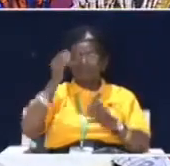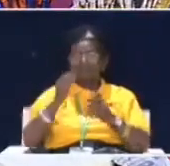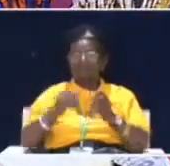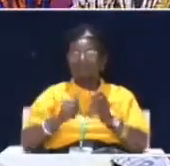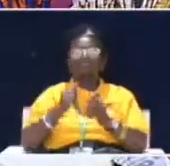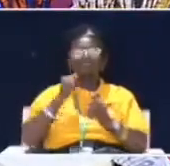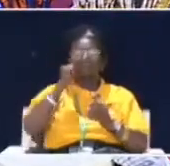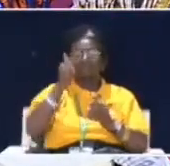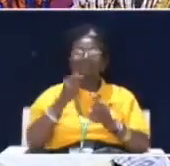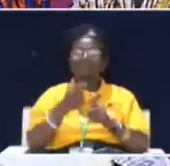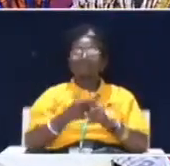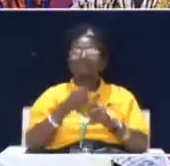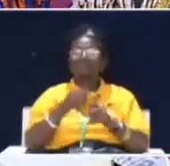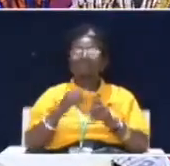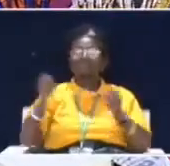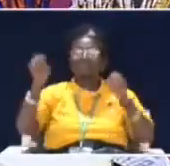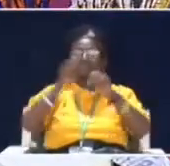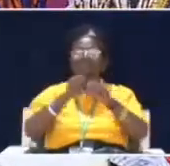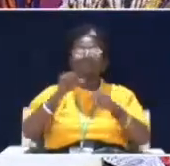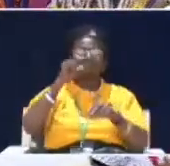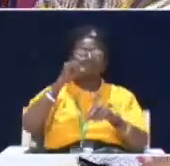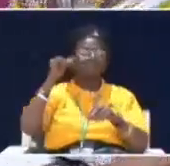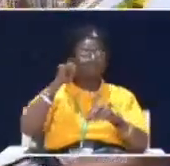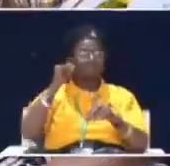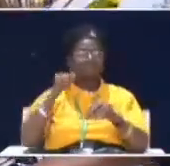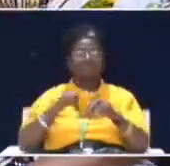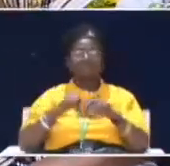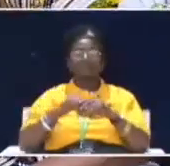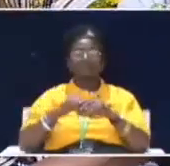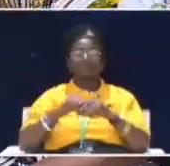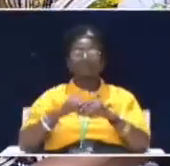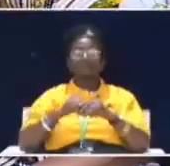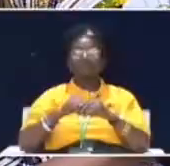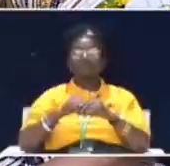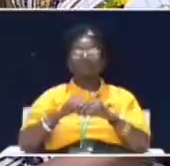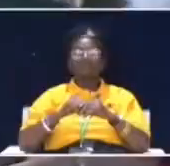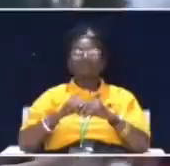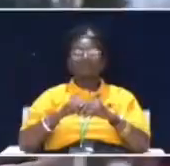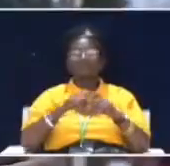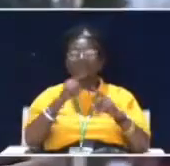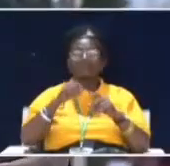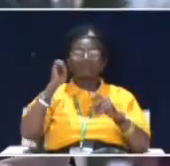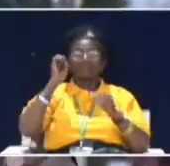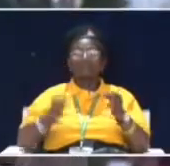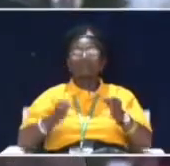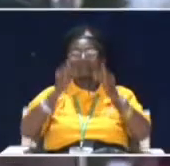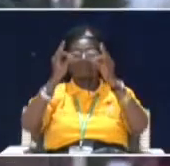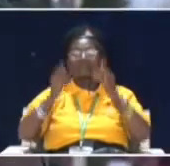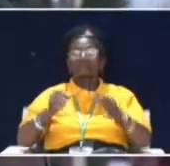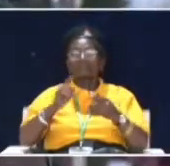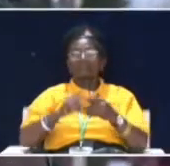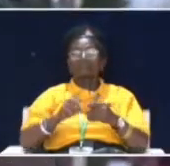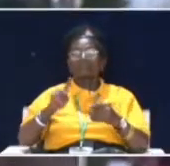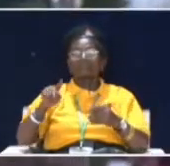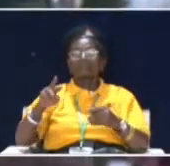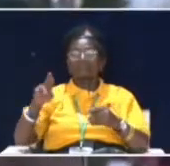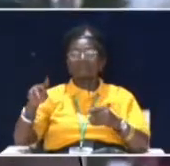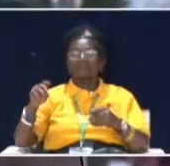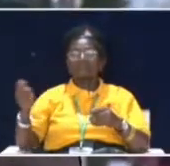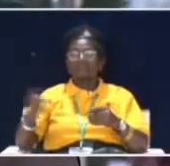from even yesterday. Oh, Mola, lata nagan. When he decided to relocate